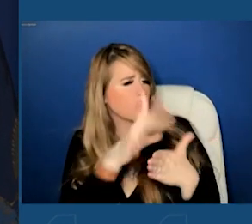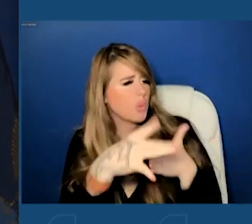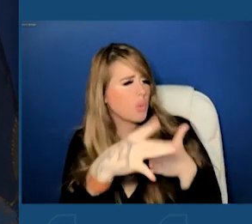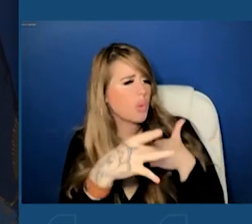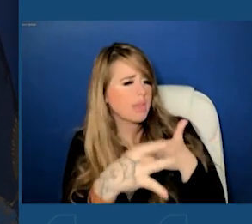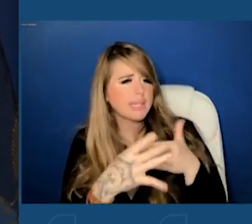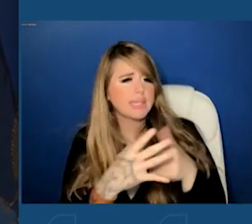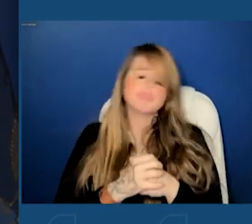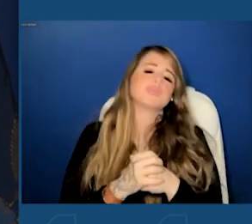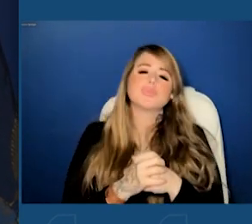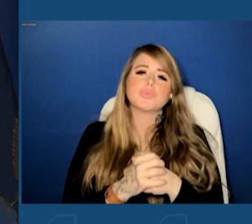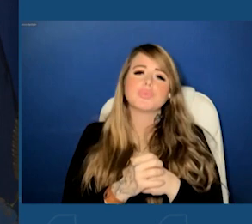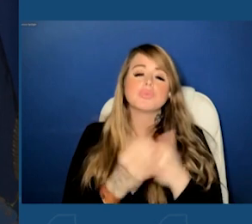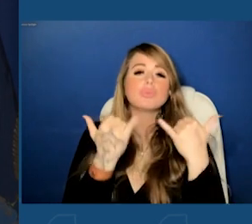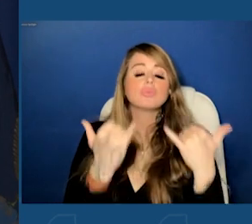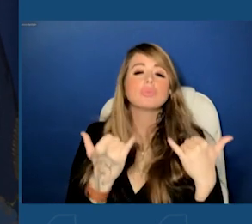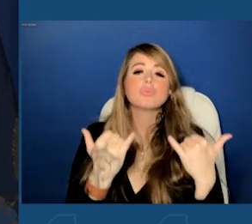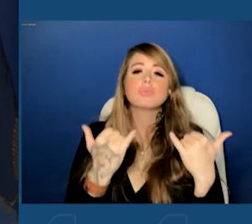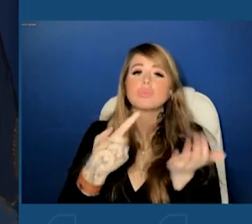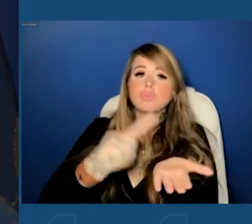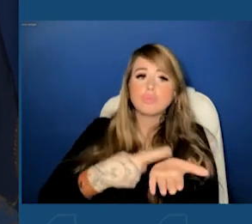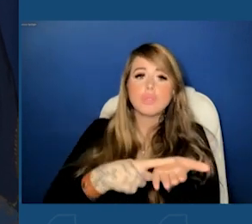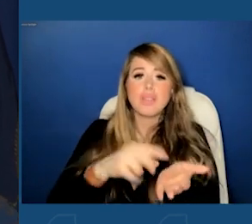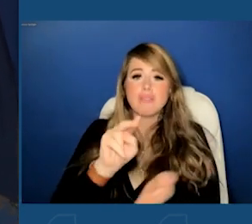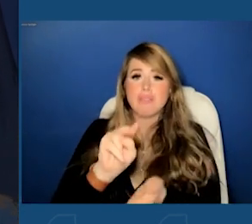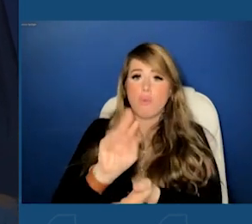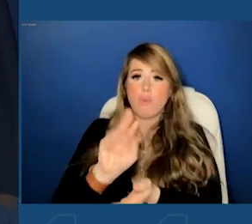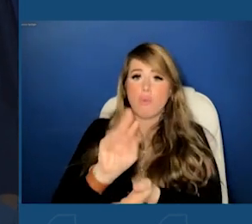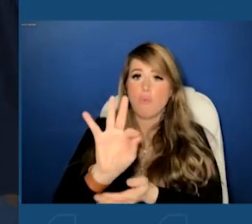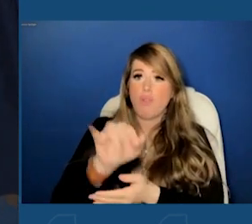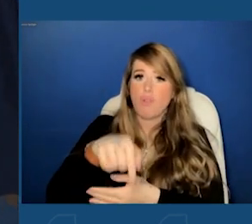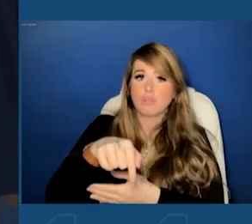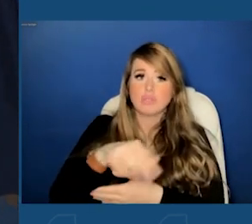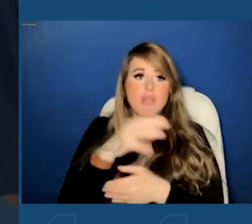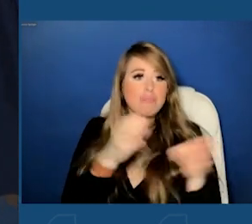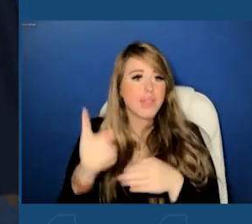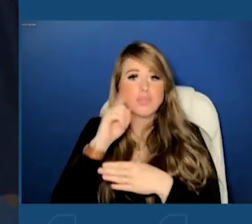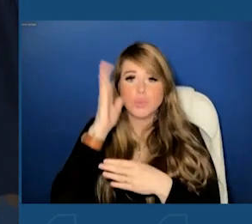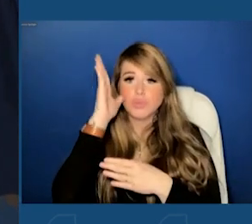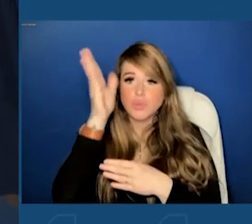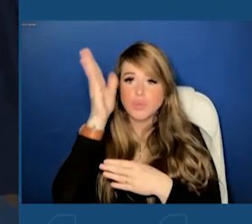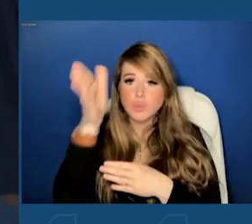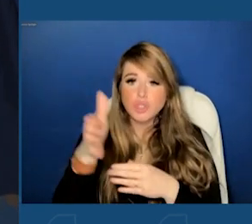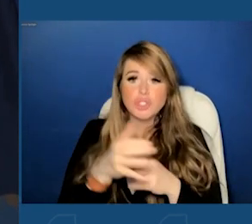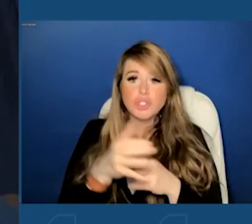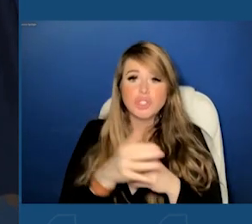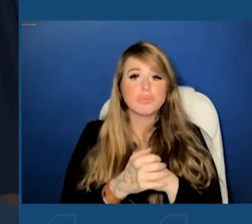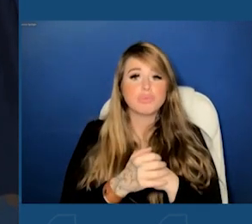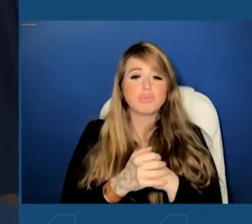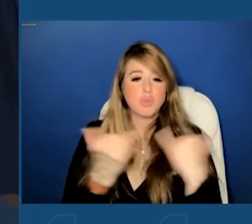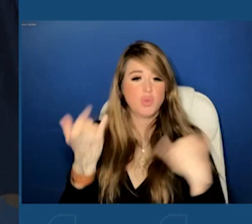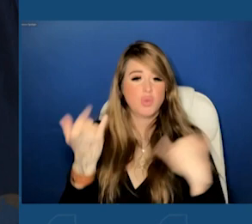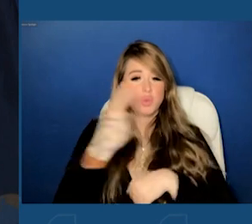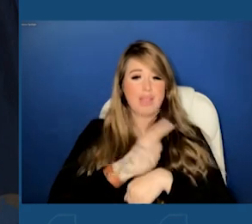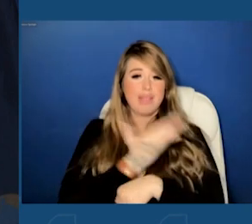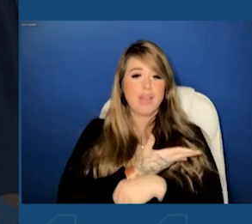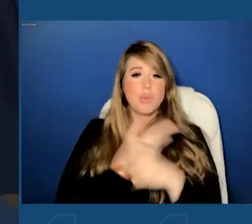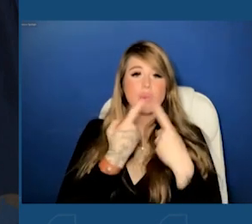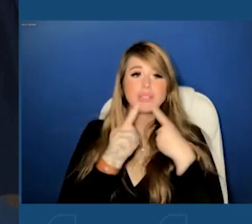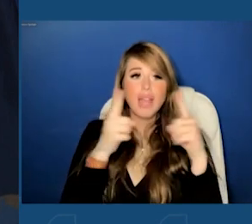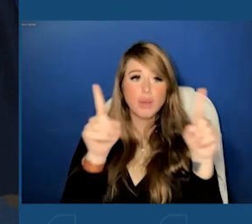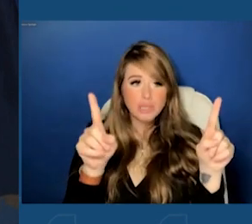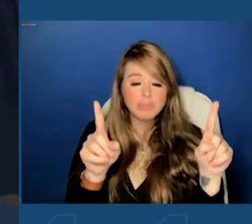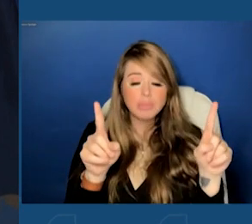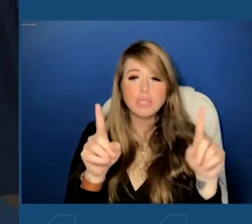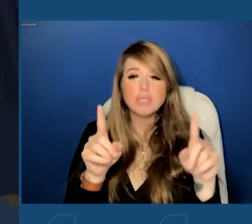regard to the City of Niagara Falls and the plans for the future, these announcements today are part of what I would